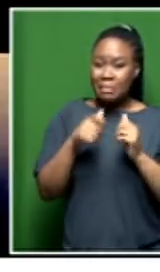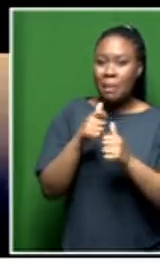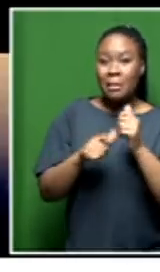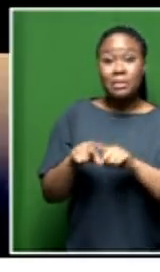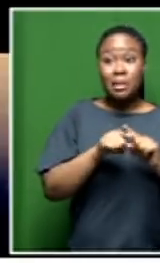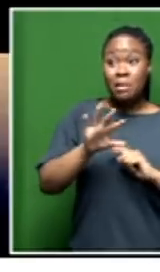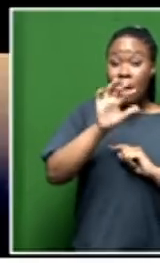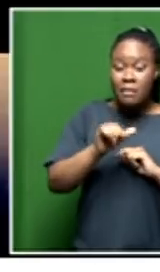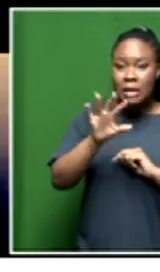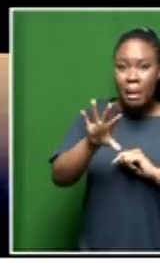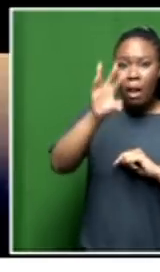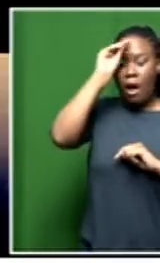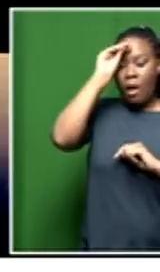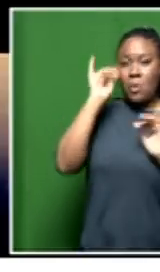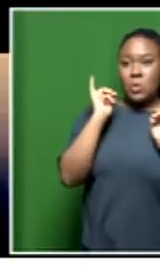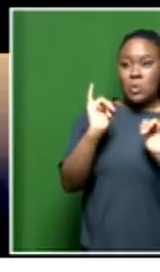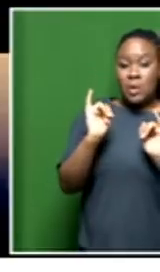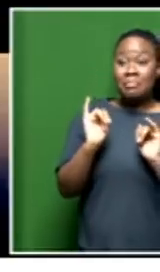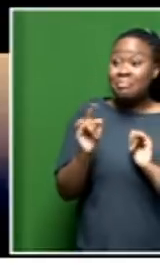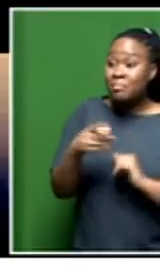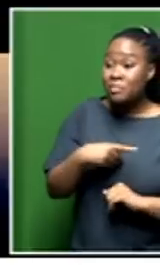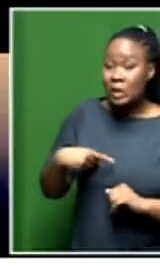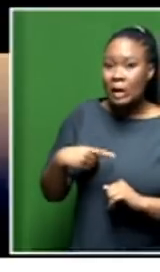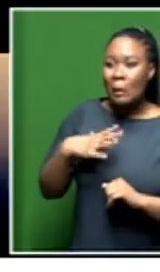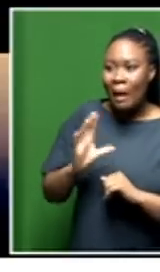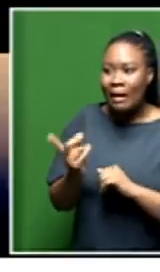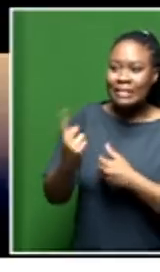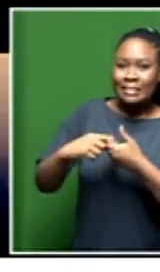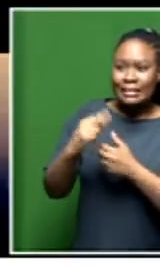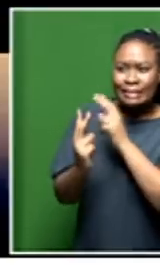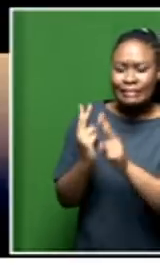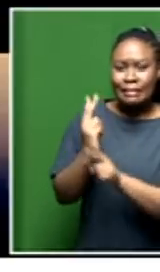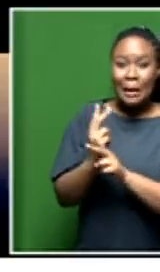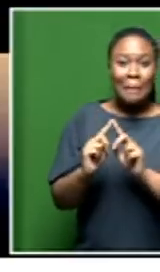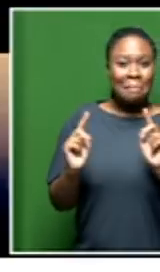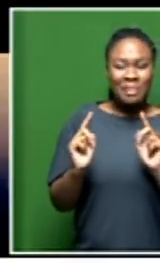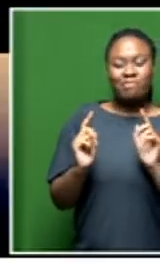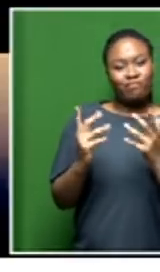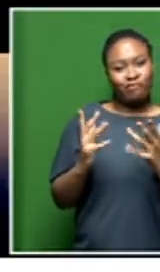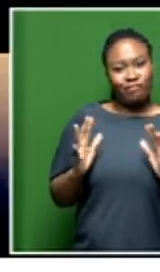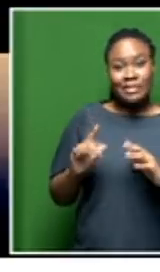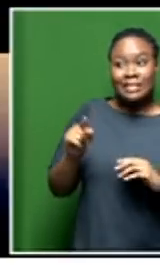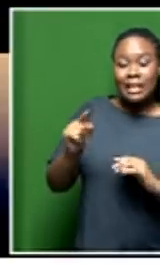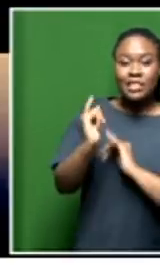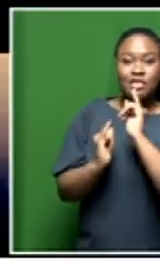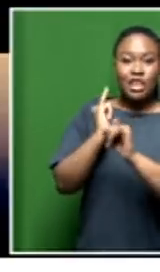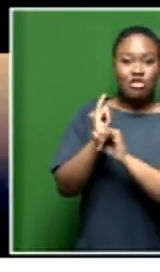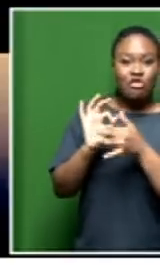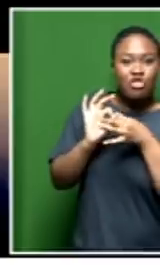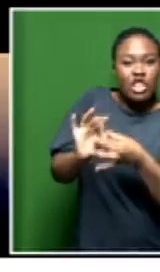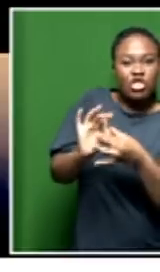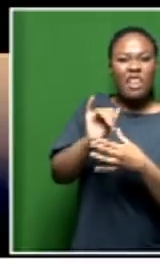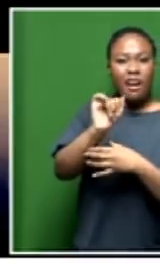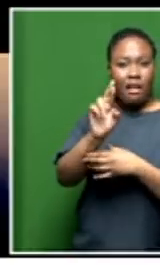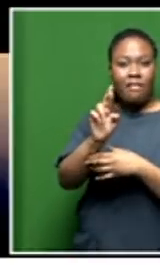Sinkala, we've got to invite you back because I know that there's so much more to talk about, but we've got to leave it there. International Relations Consultant Dr. Charles Sinkala talking about